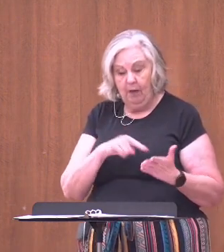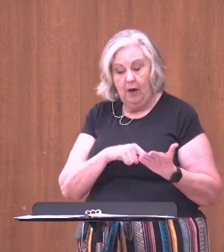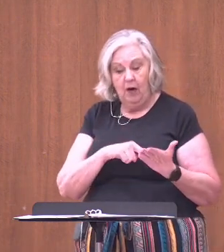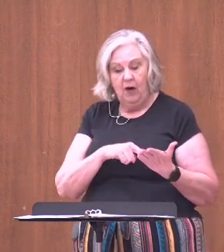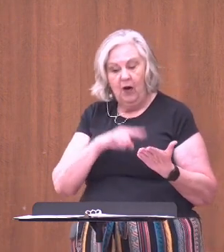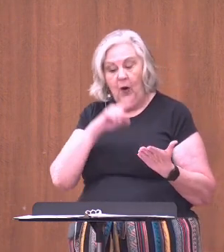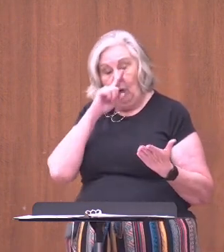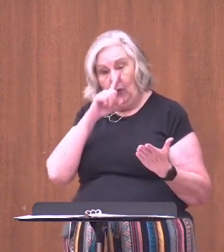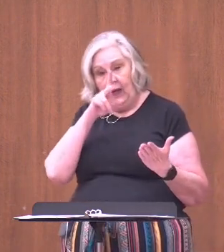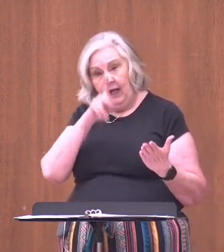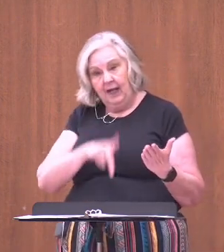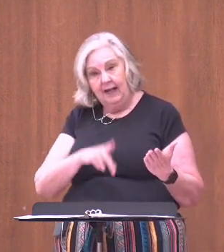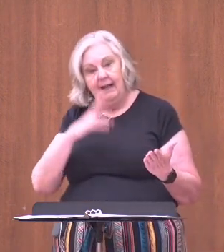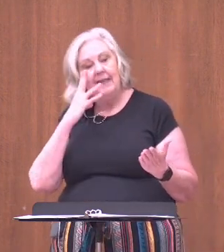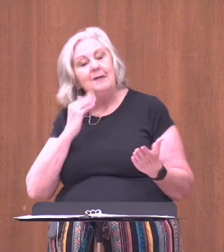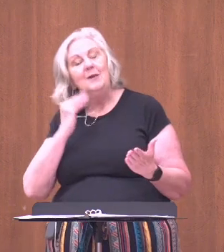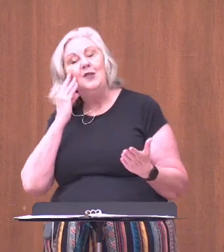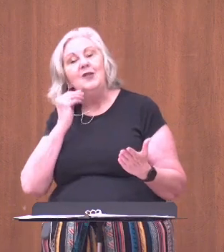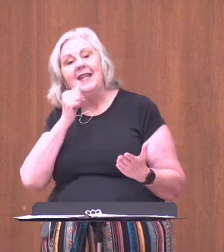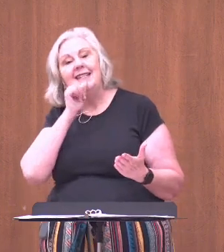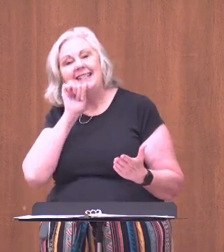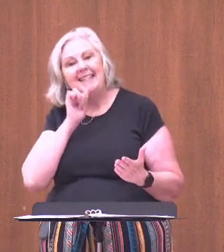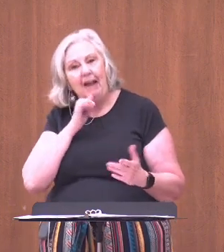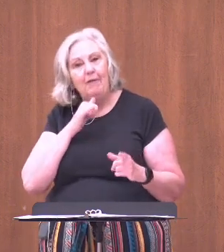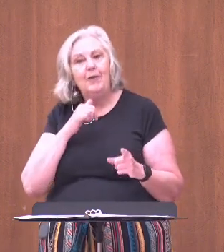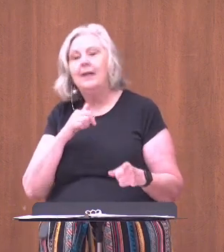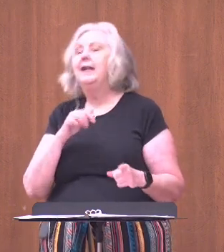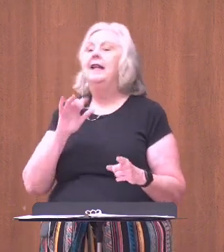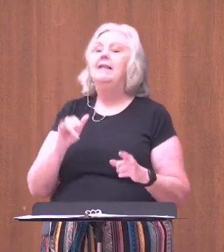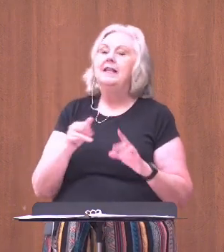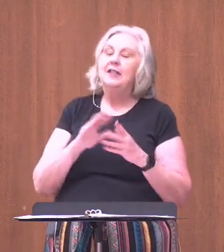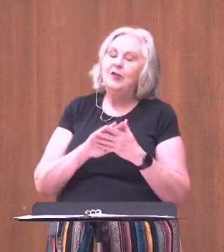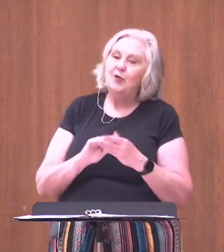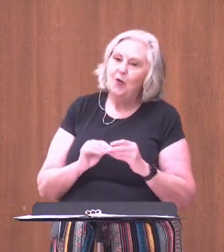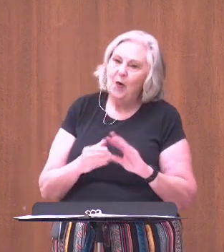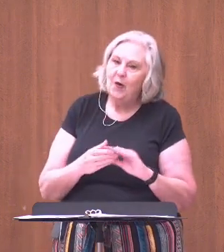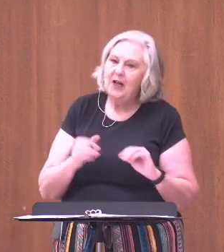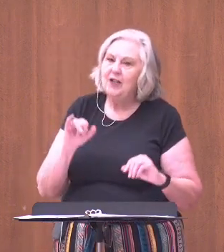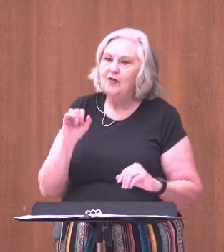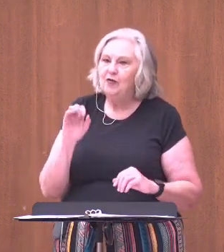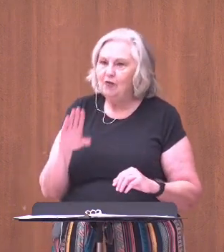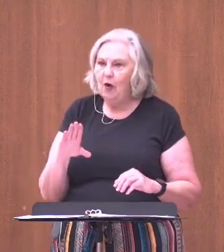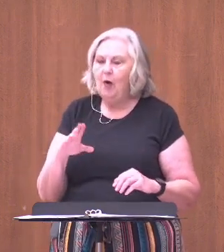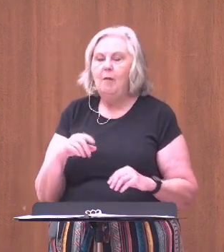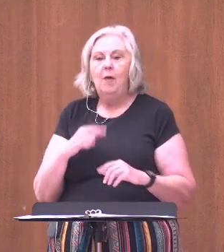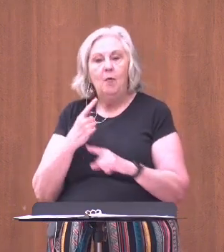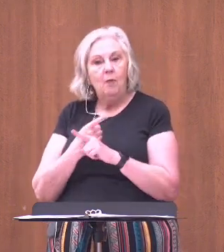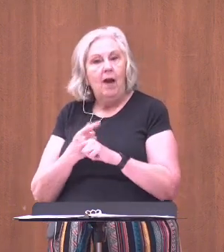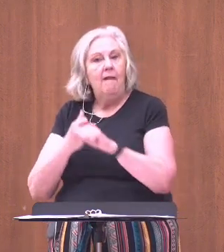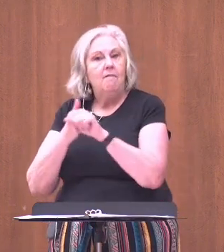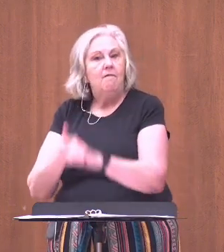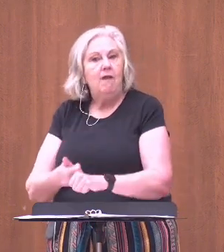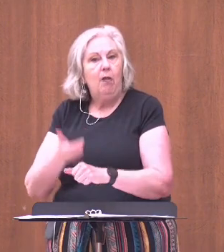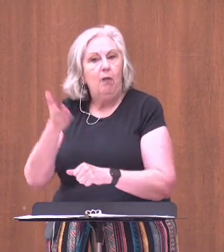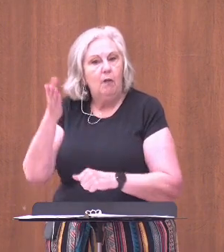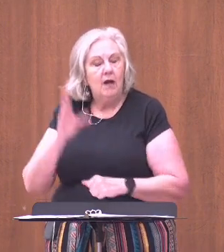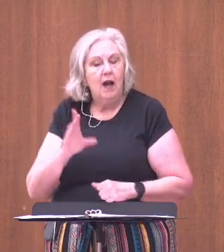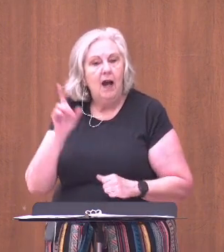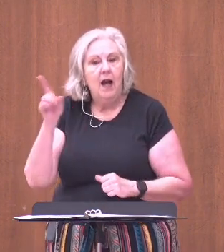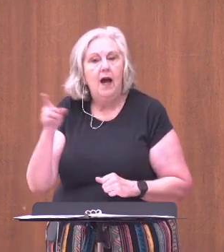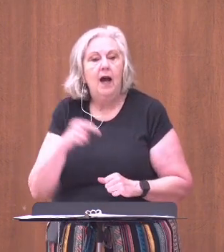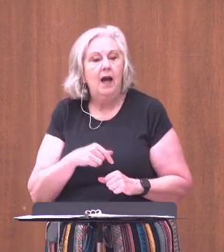real human experience of suffering. But in this story of a man who is righteous and upright in God's